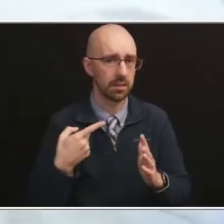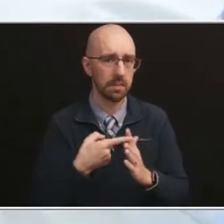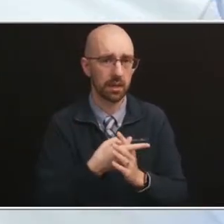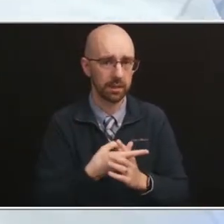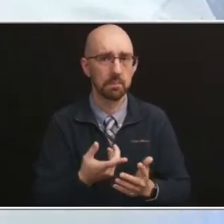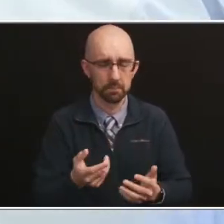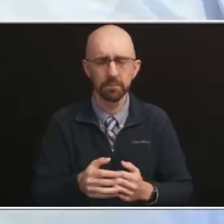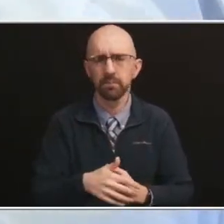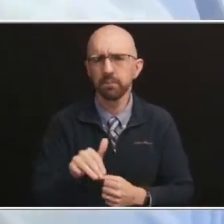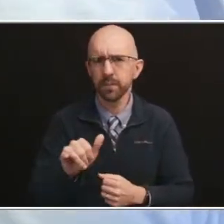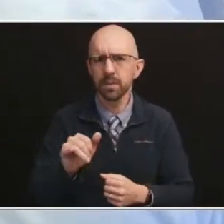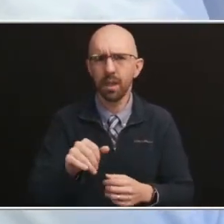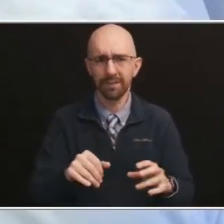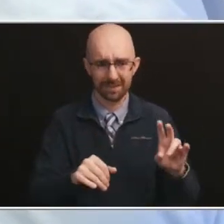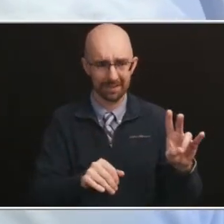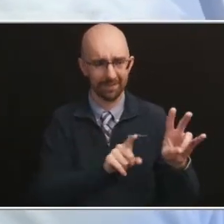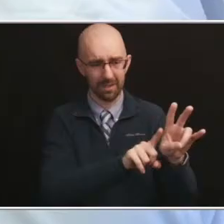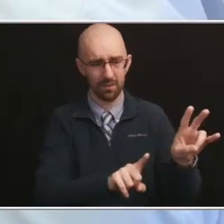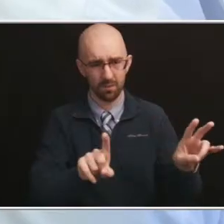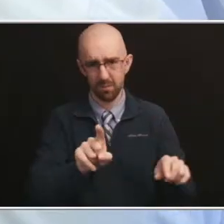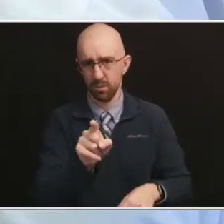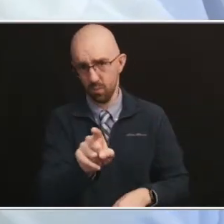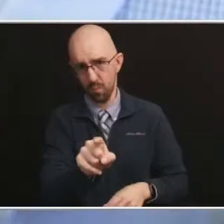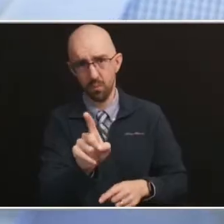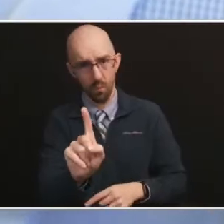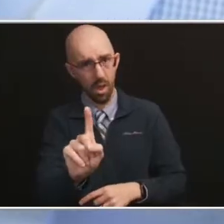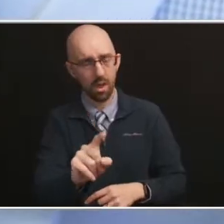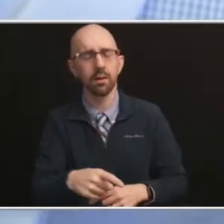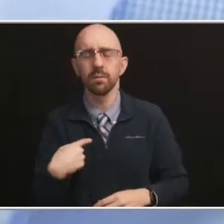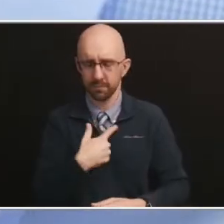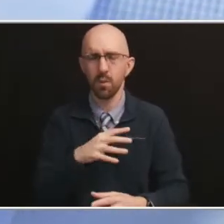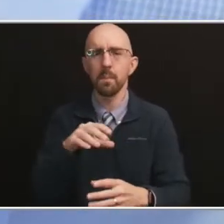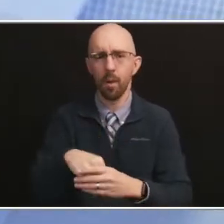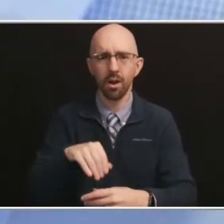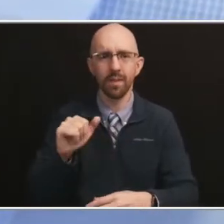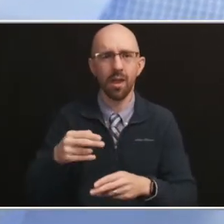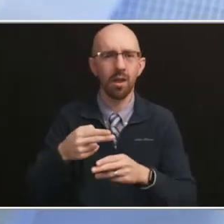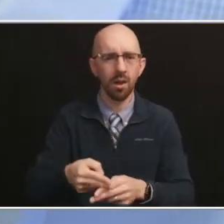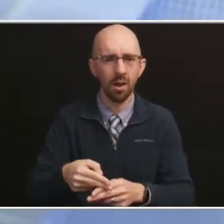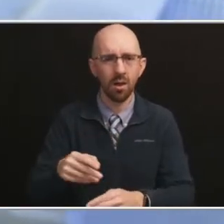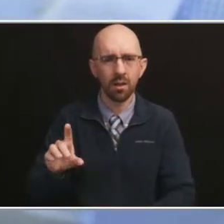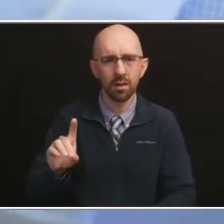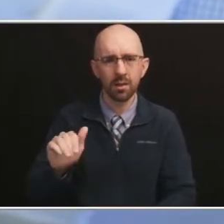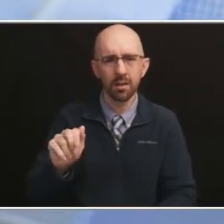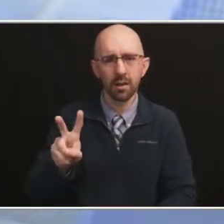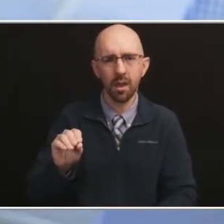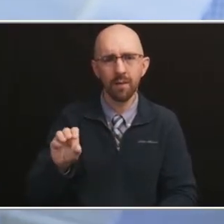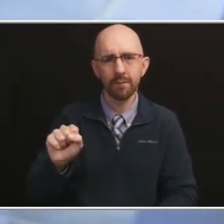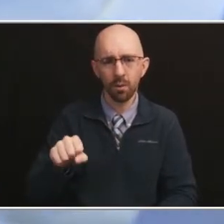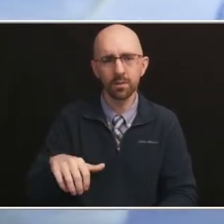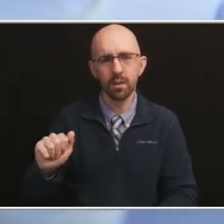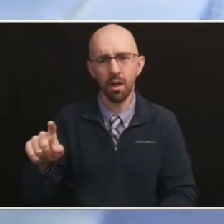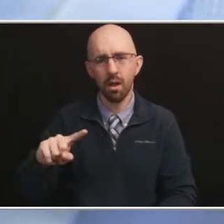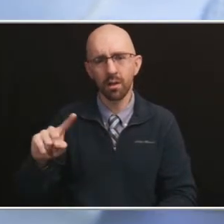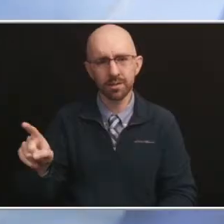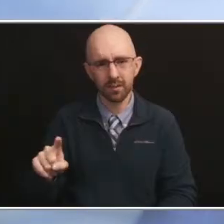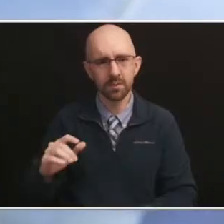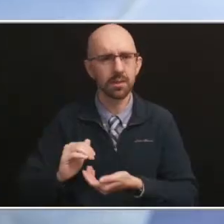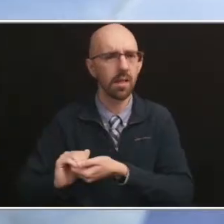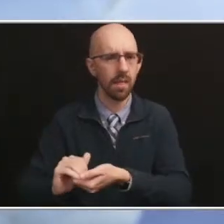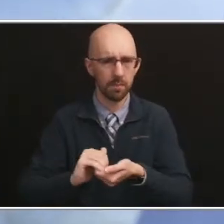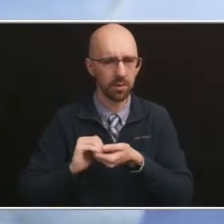one of 7 institutions. Yeah, we're part of this, something called the Davos Alzheimer's Collaborative Accurate Diagnosis